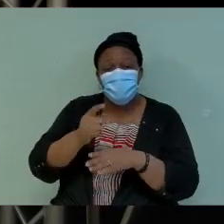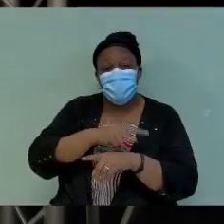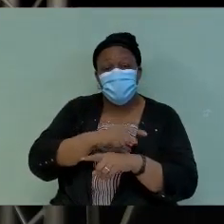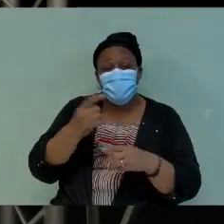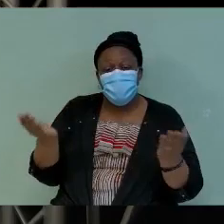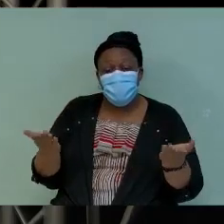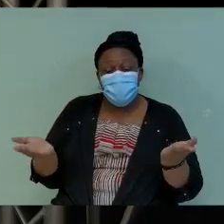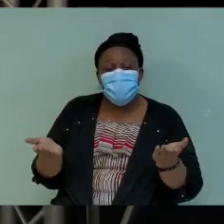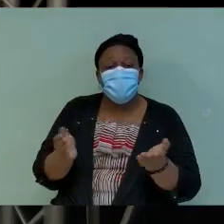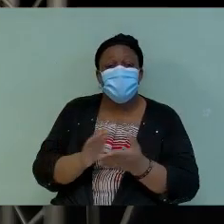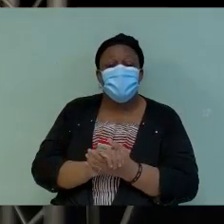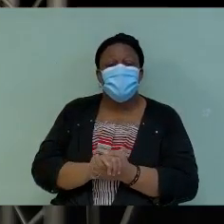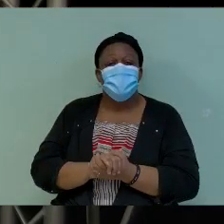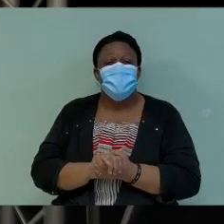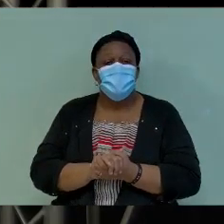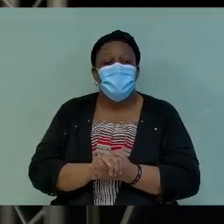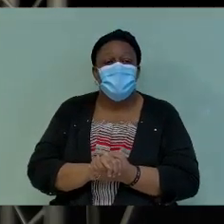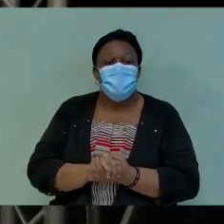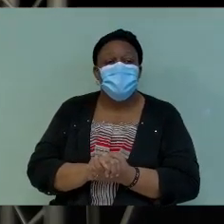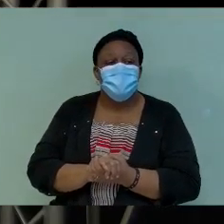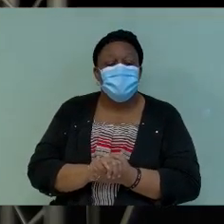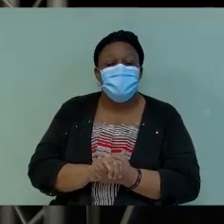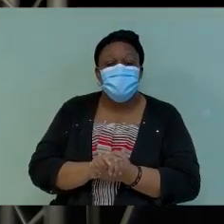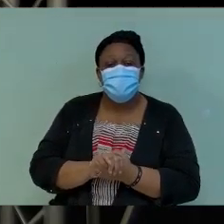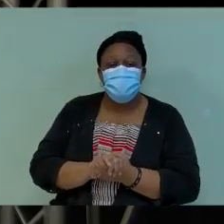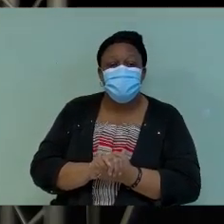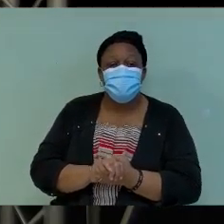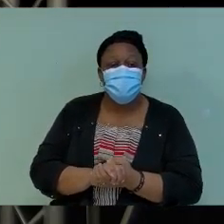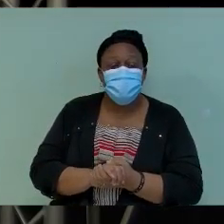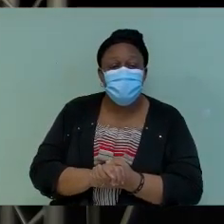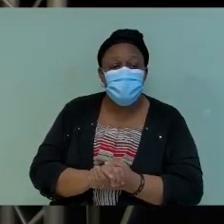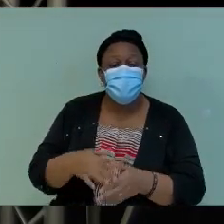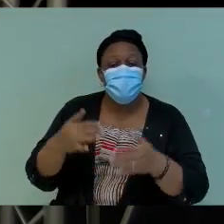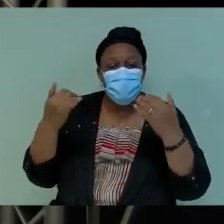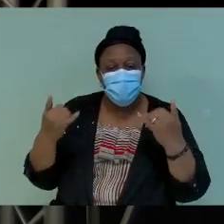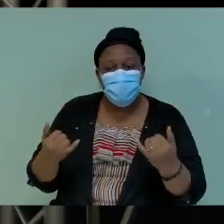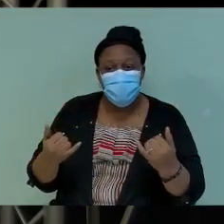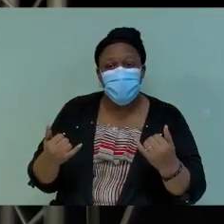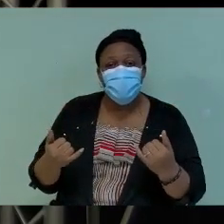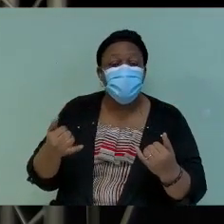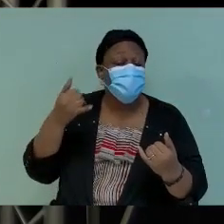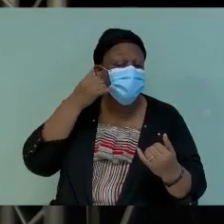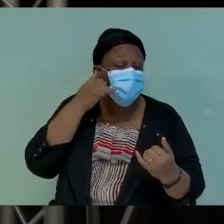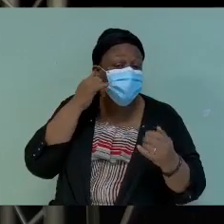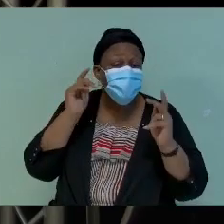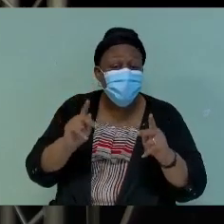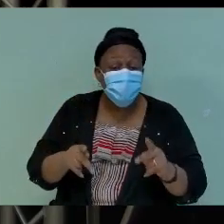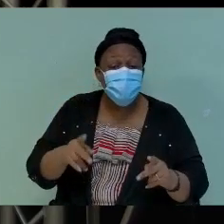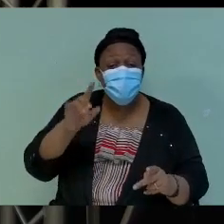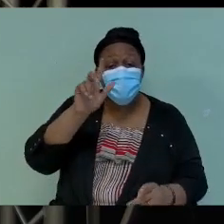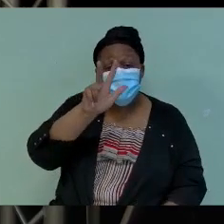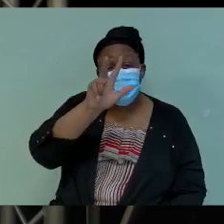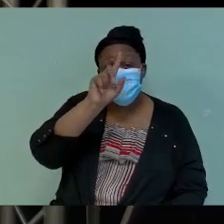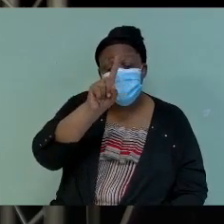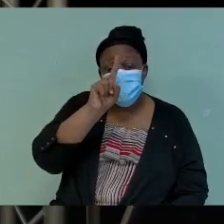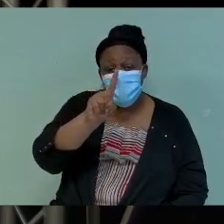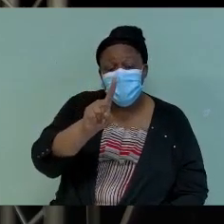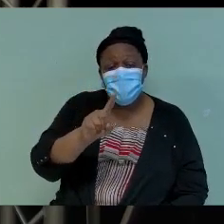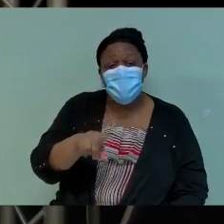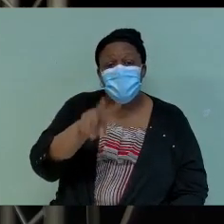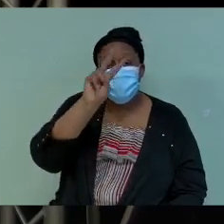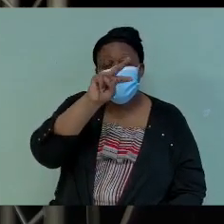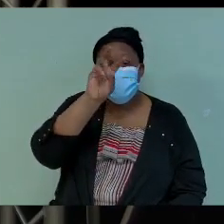311, your update for telephone calls for the past 24 hours. 311, a total of